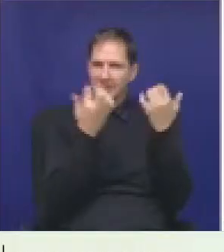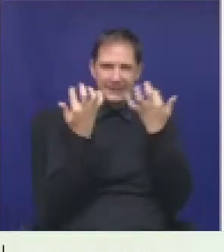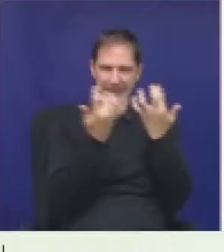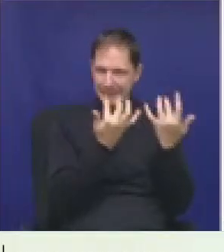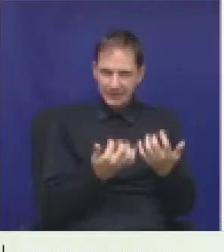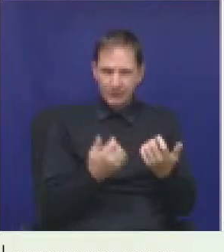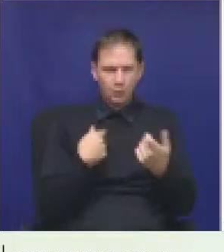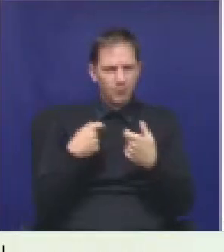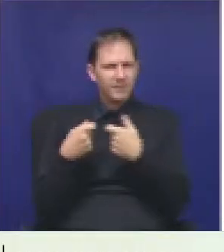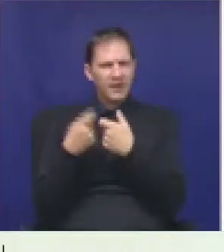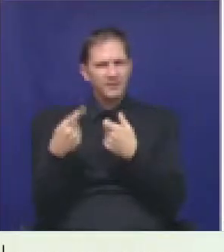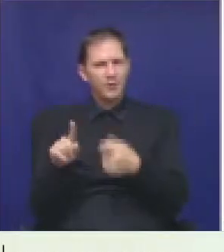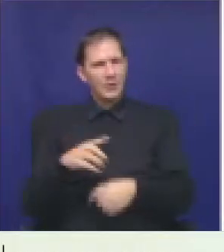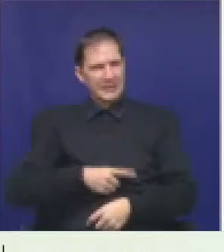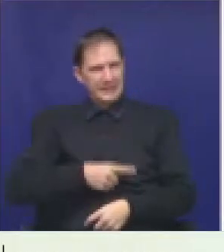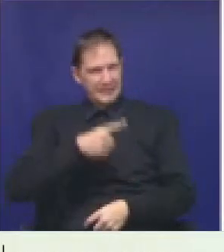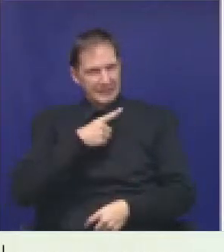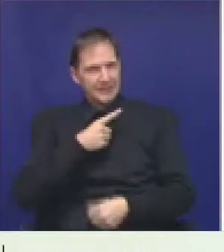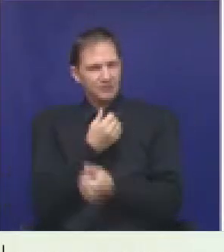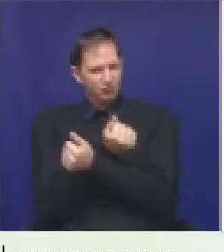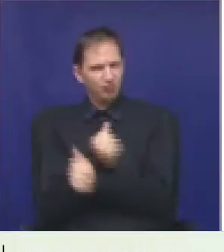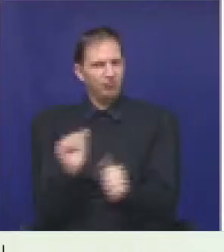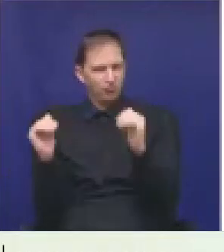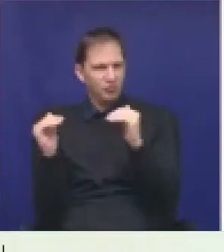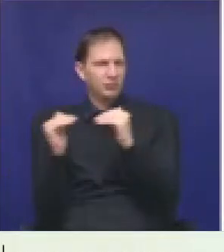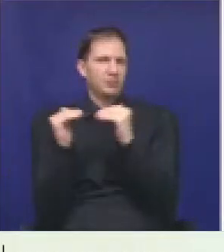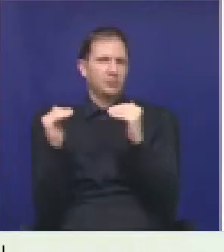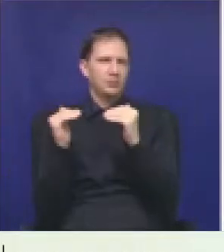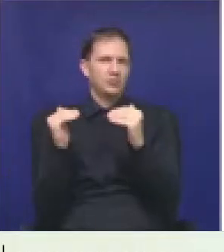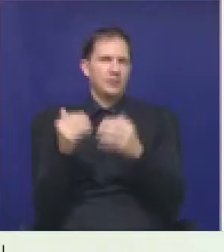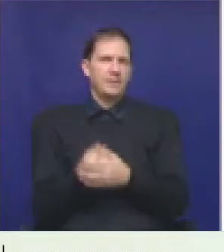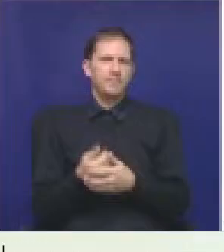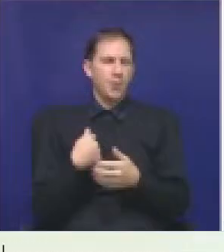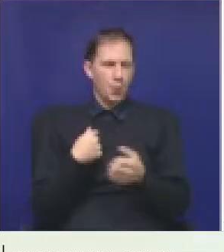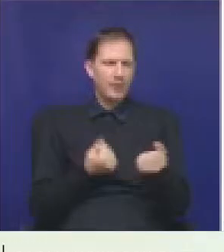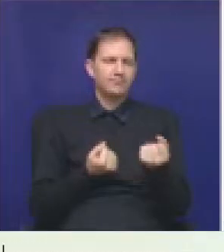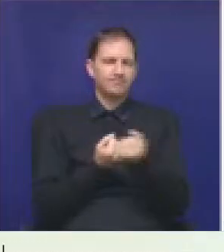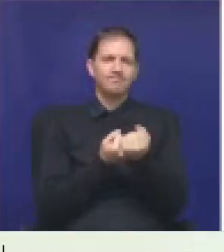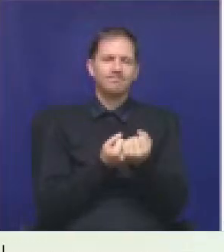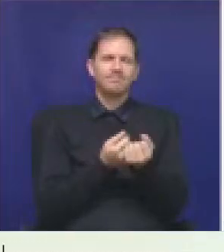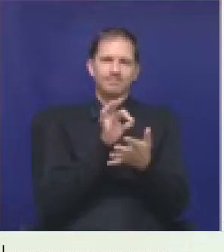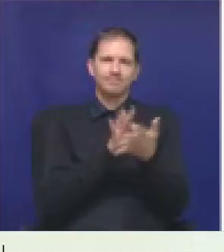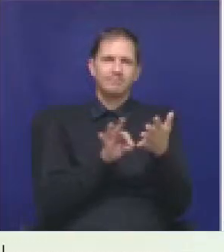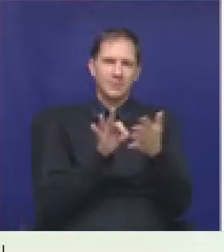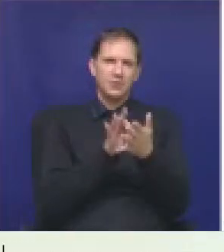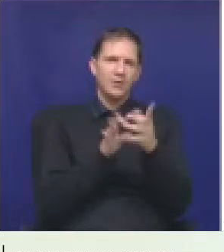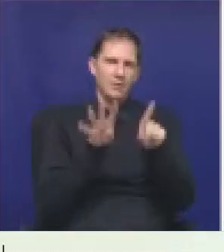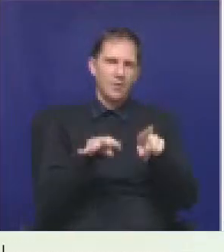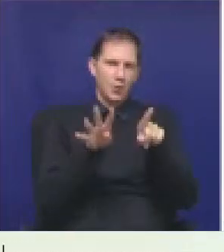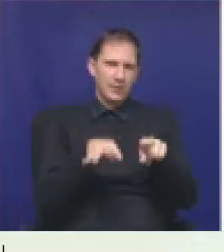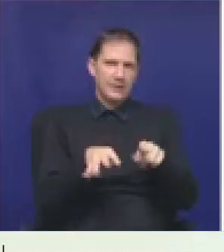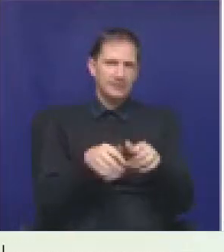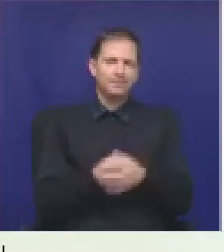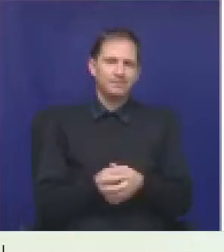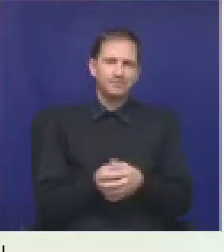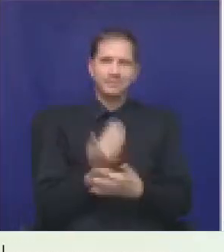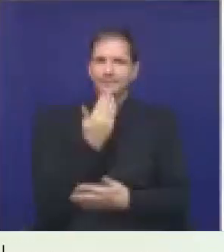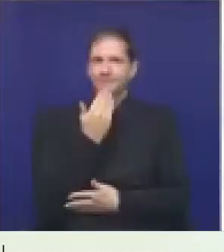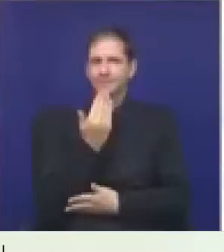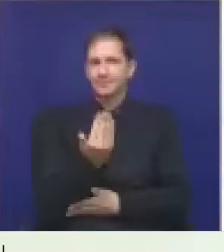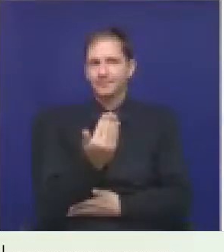dignity, for justice, and the total liberation of our people. The ANC supports the budget vote 14 on the Statistics South Africa. I thank